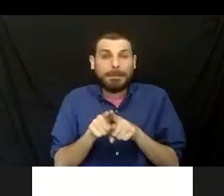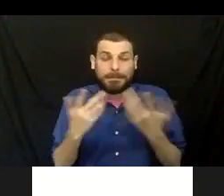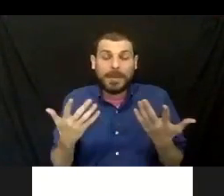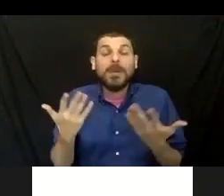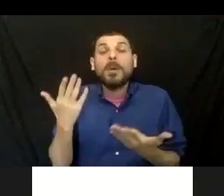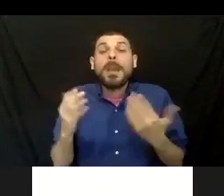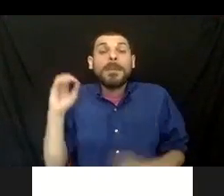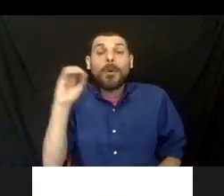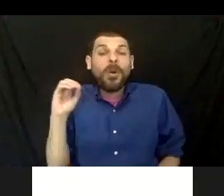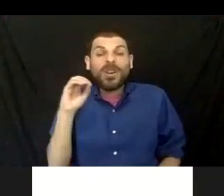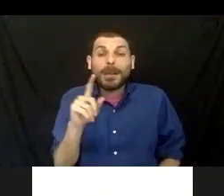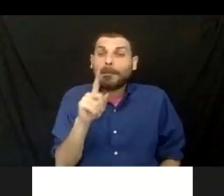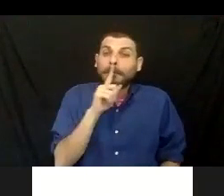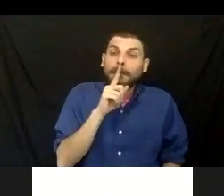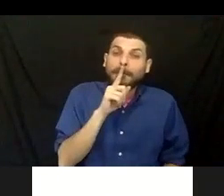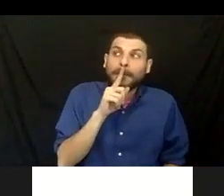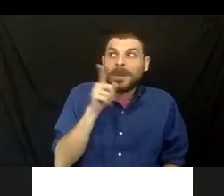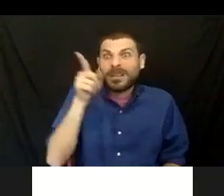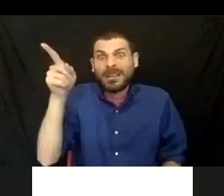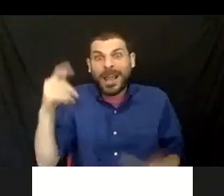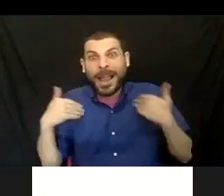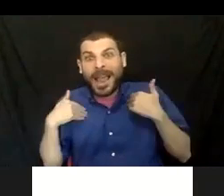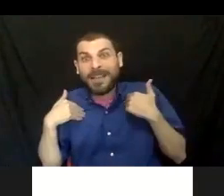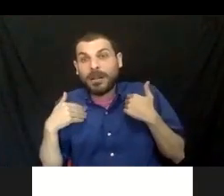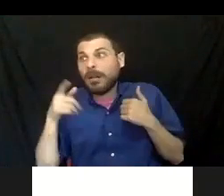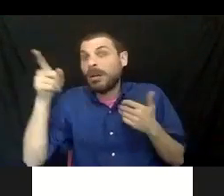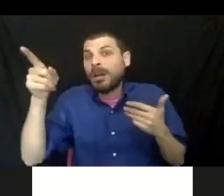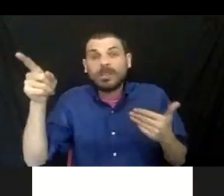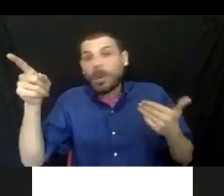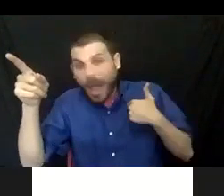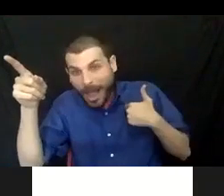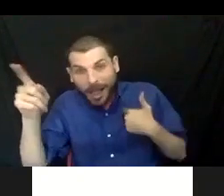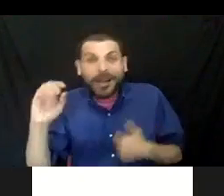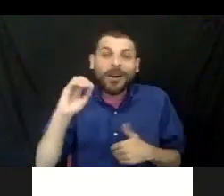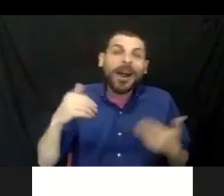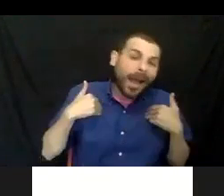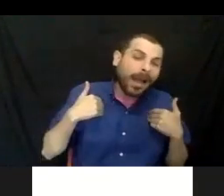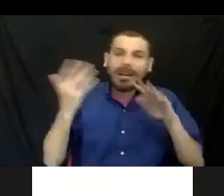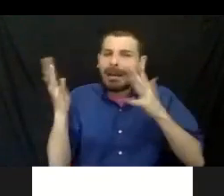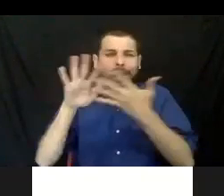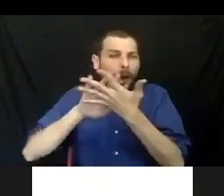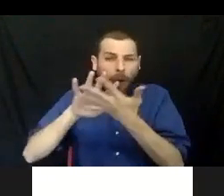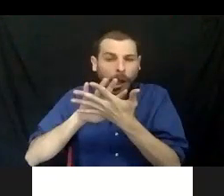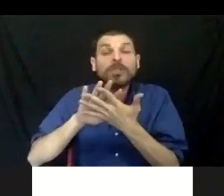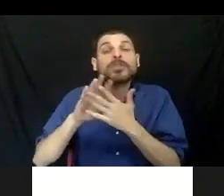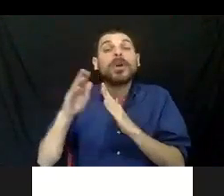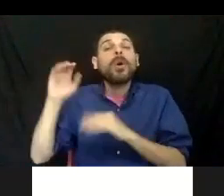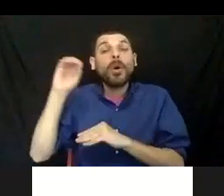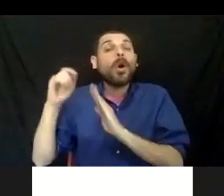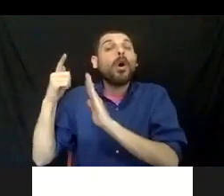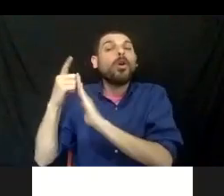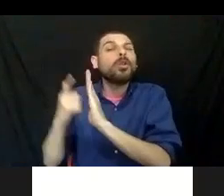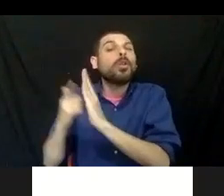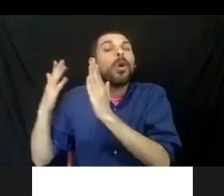all, that you might want to contact an Oregon lawyer about, just to be sure that you're on the right